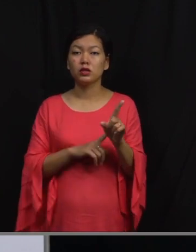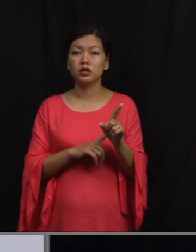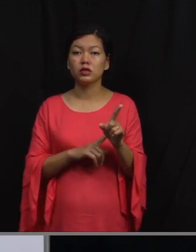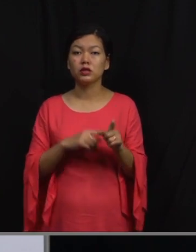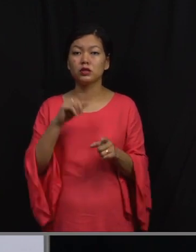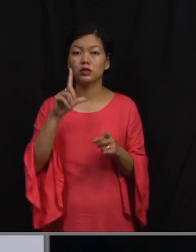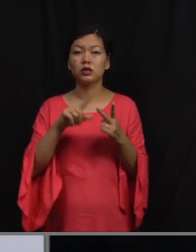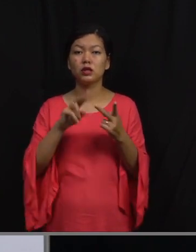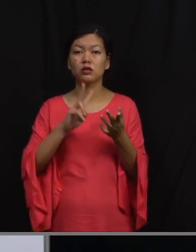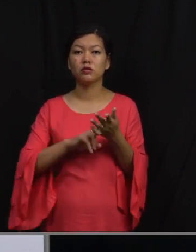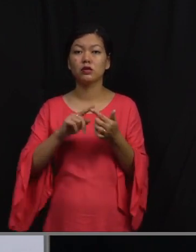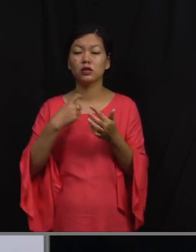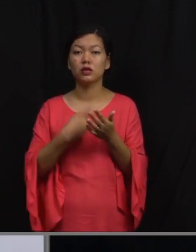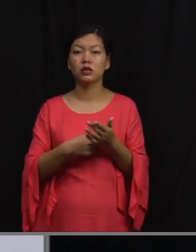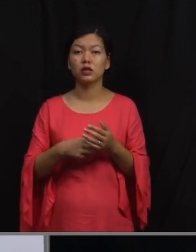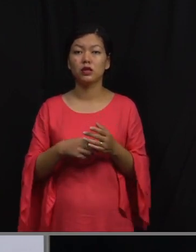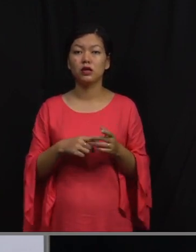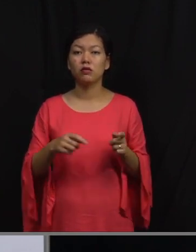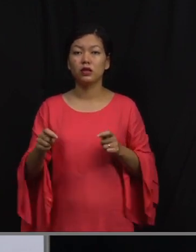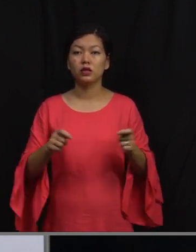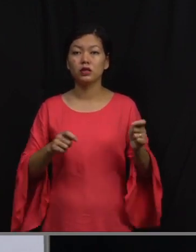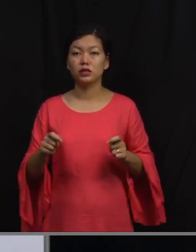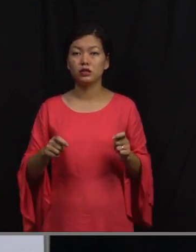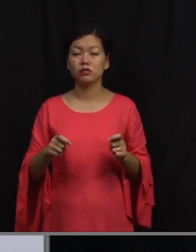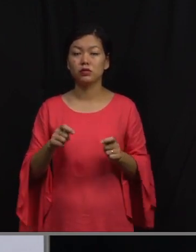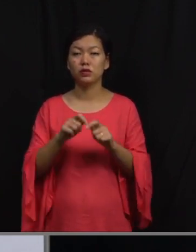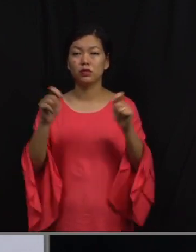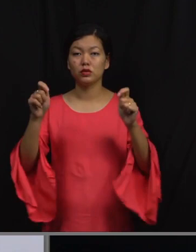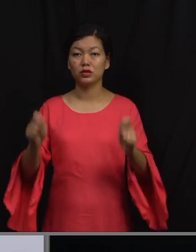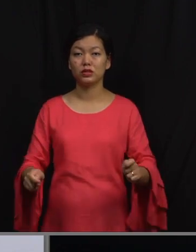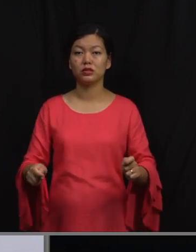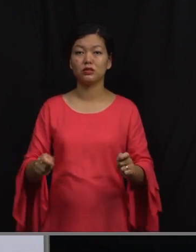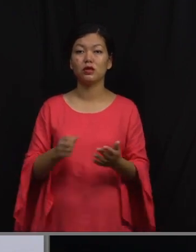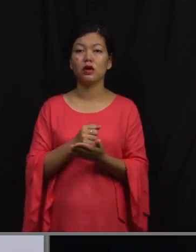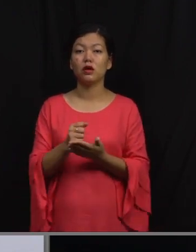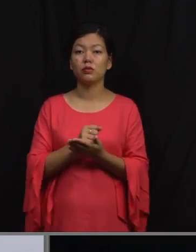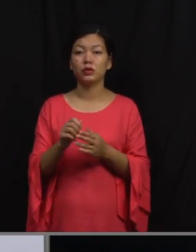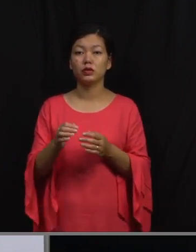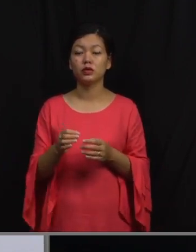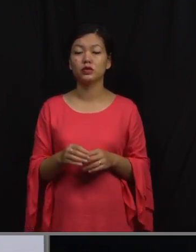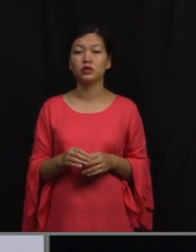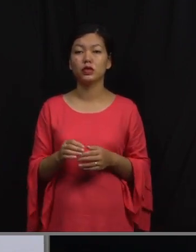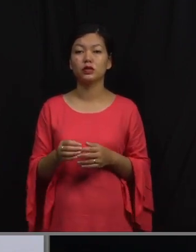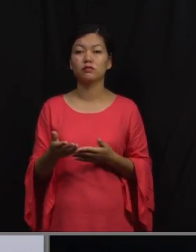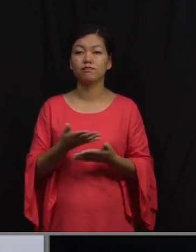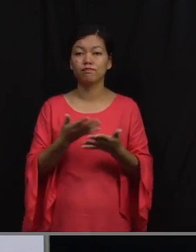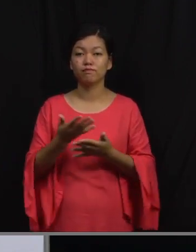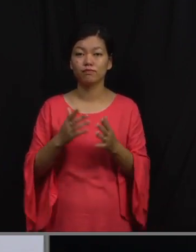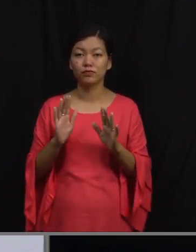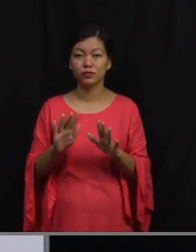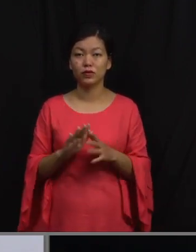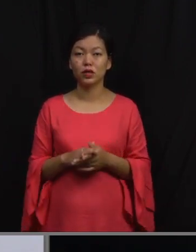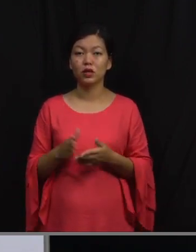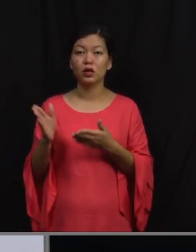Lever system, say lever system. Okay, that lever system helps us to design the